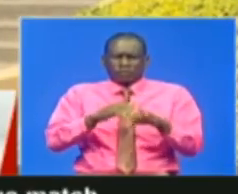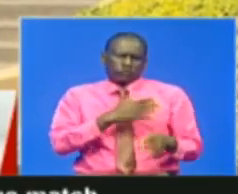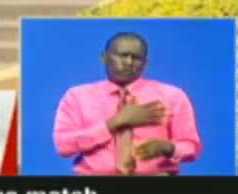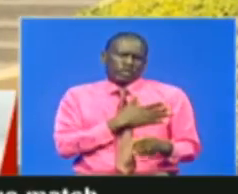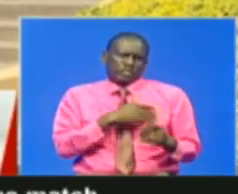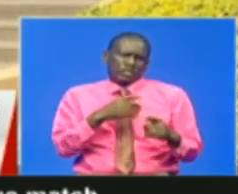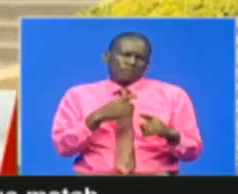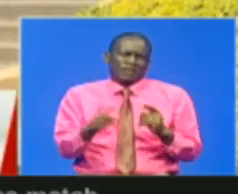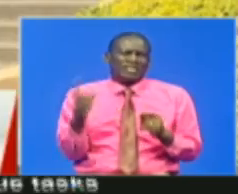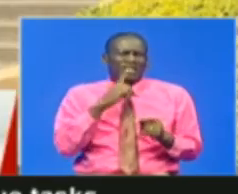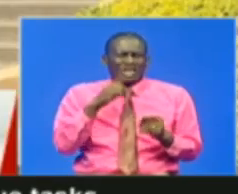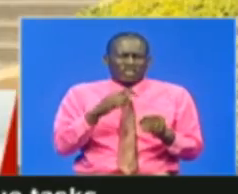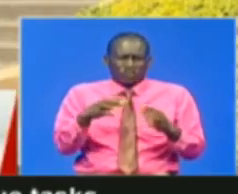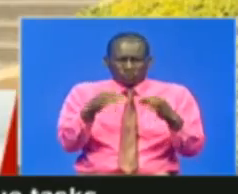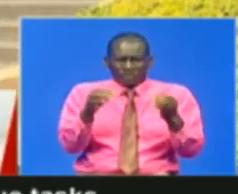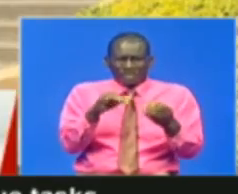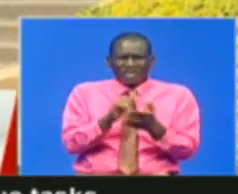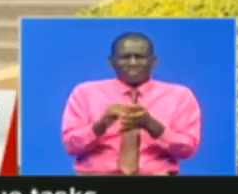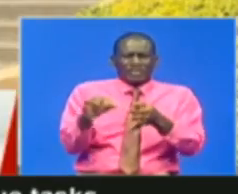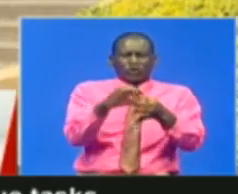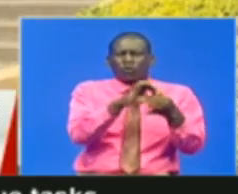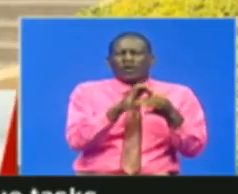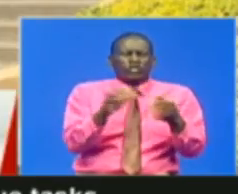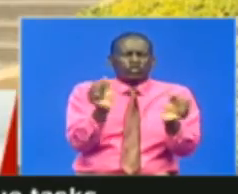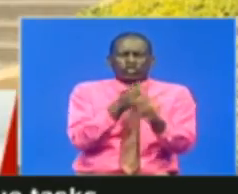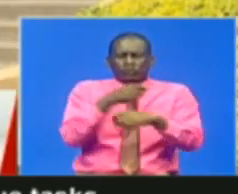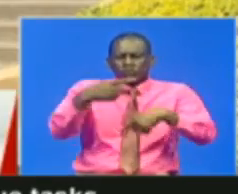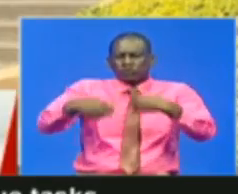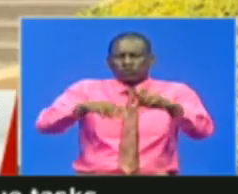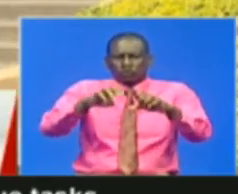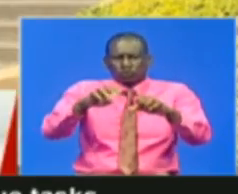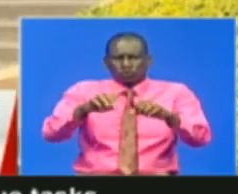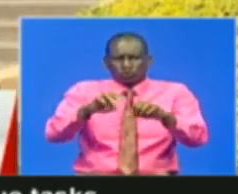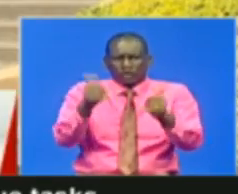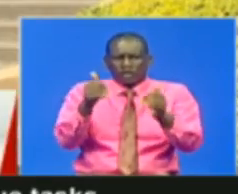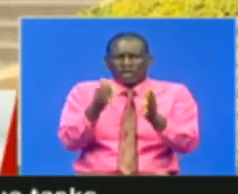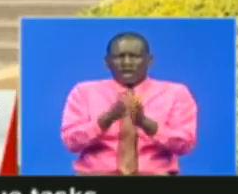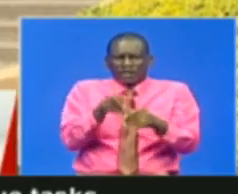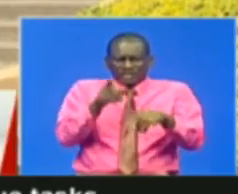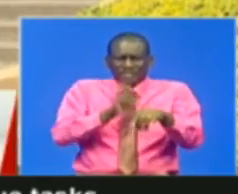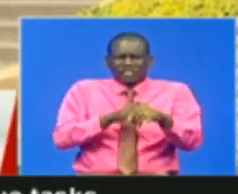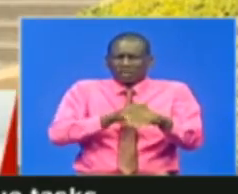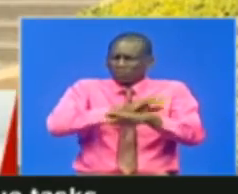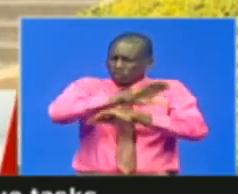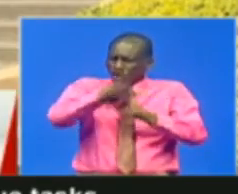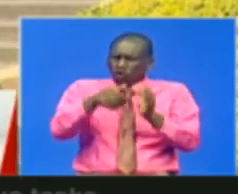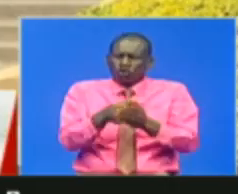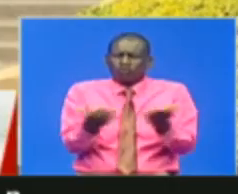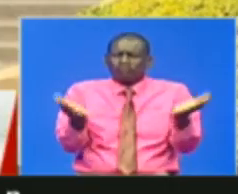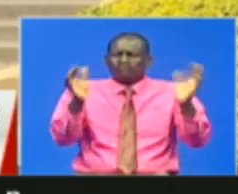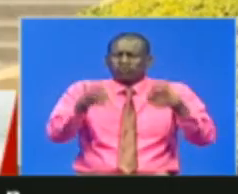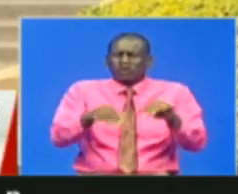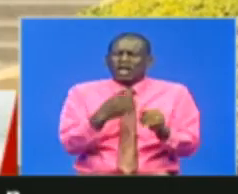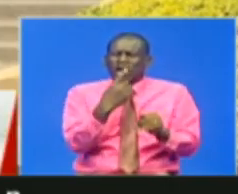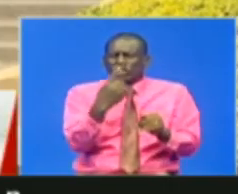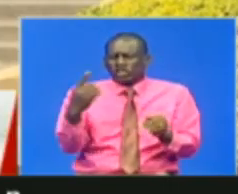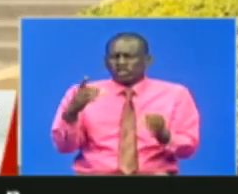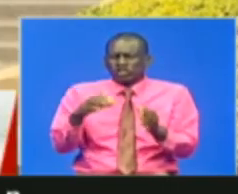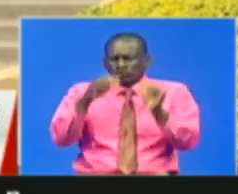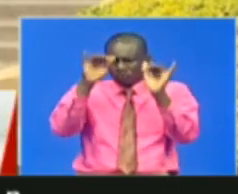harsh tones, that the coalition can no longer hold, and it is time that all of them called it quits and each went their own